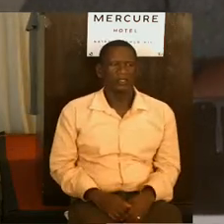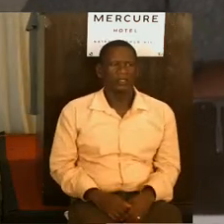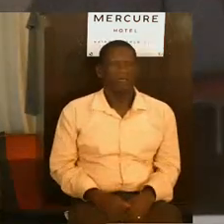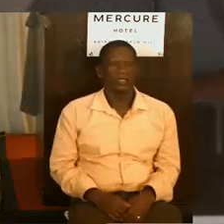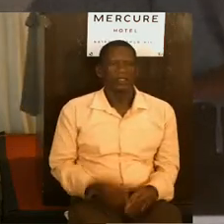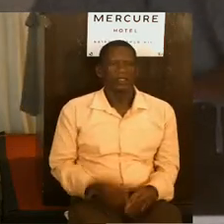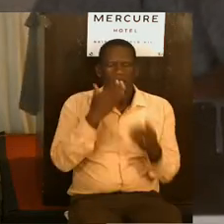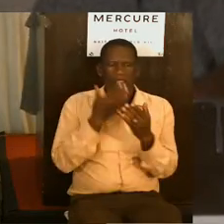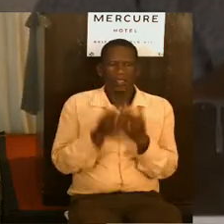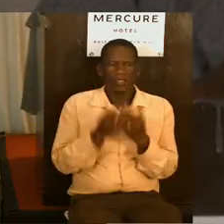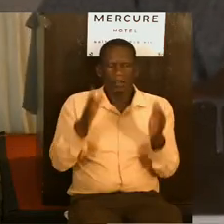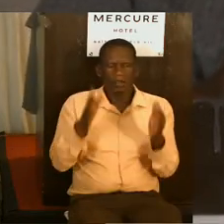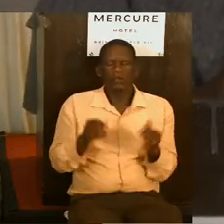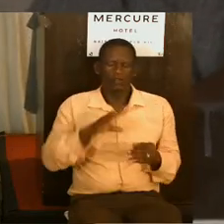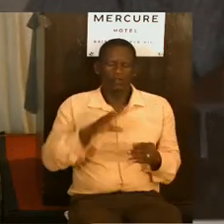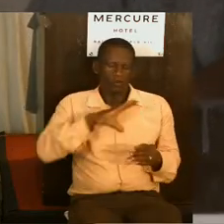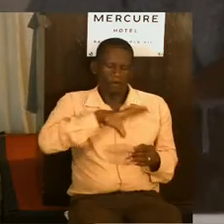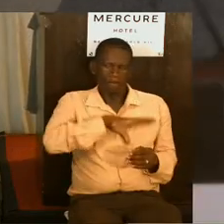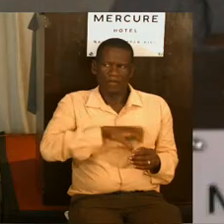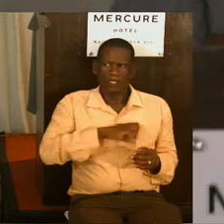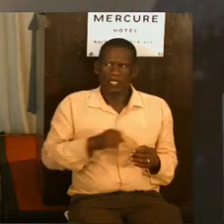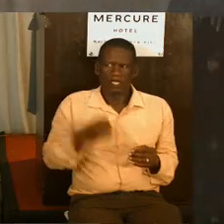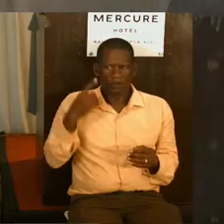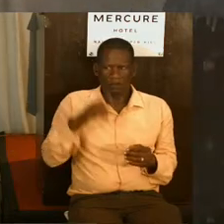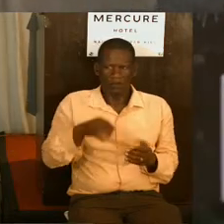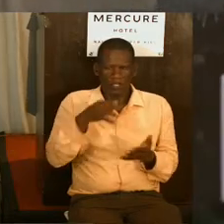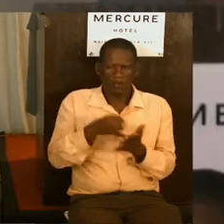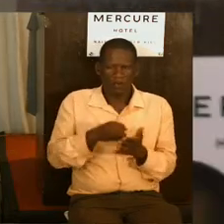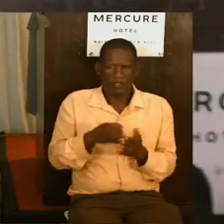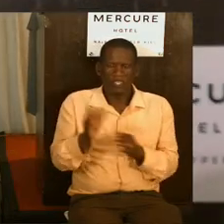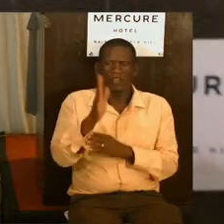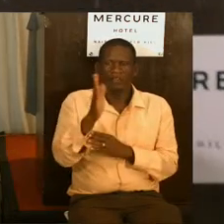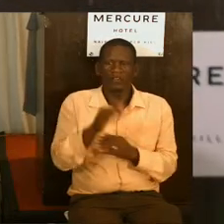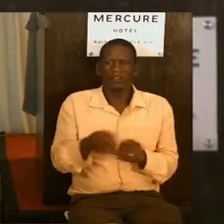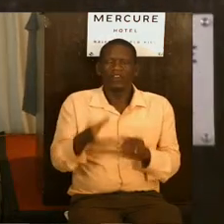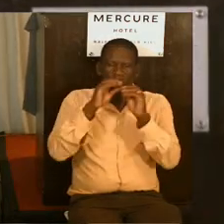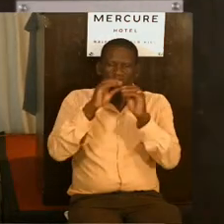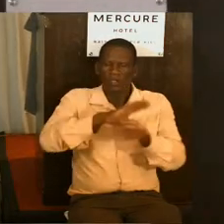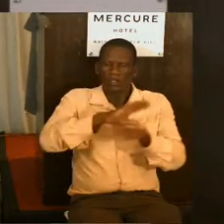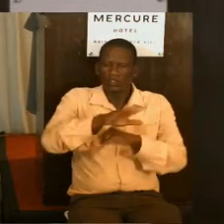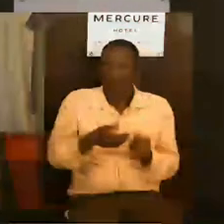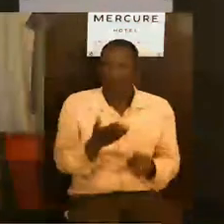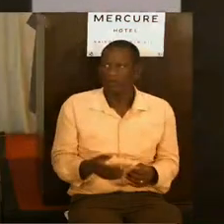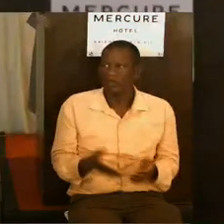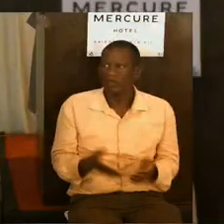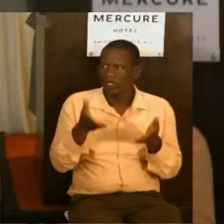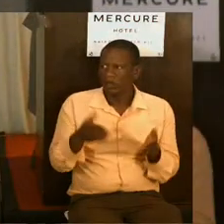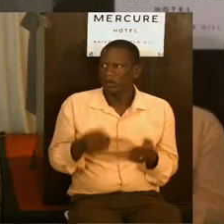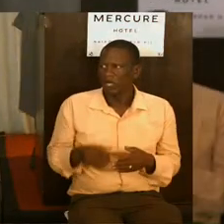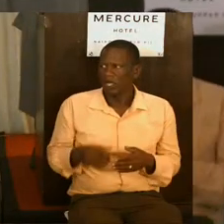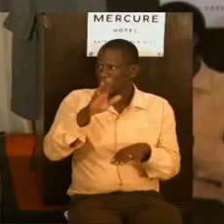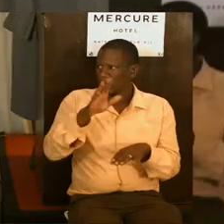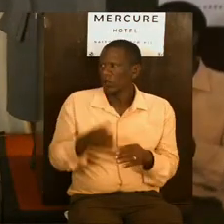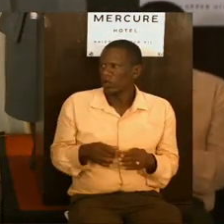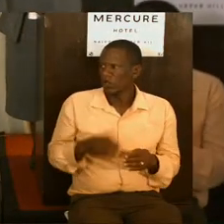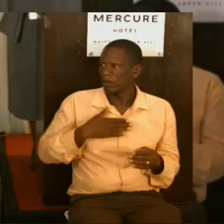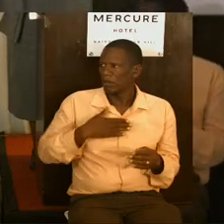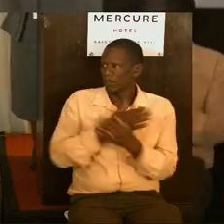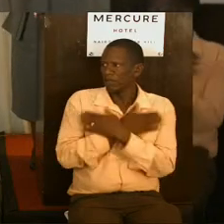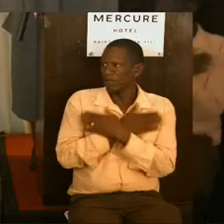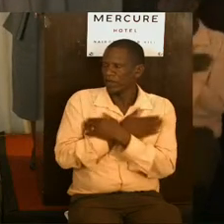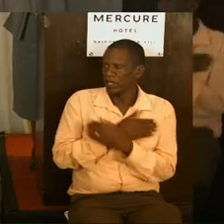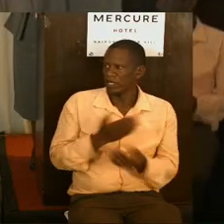and thank you very much for your patience and for your engagement in the afternoon God bless you so let me call upon my